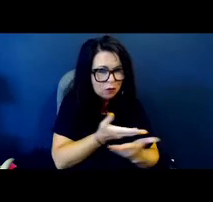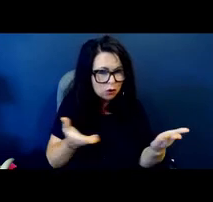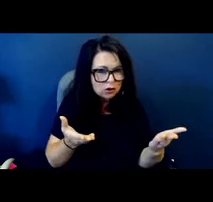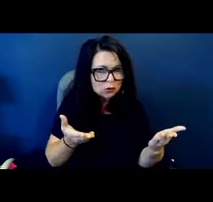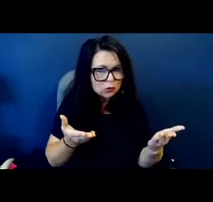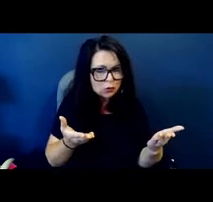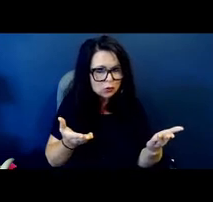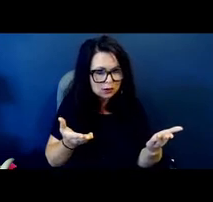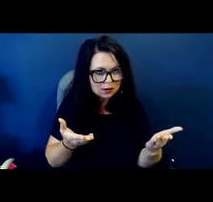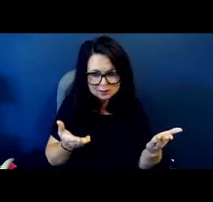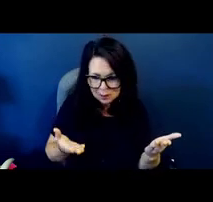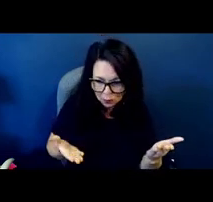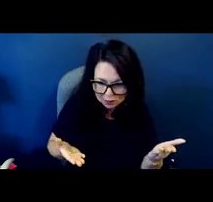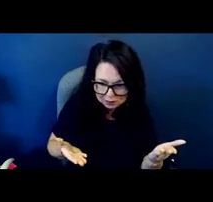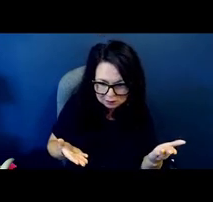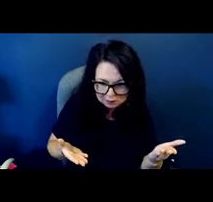heart.